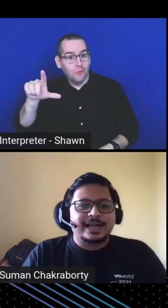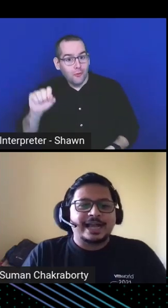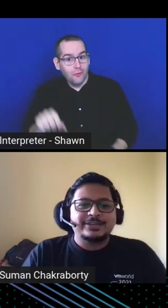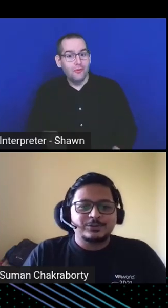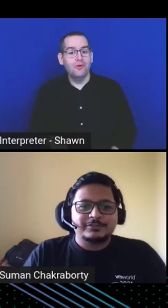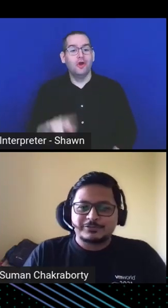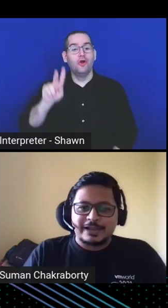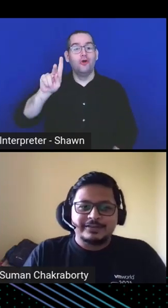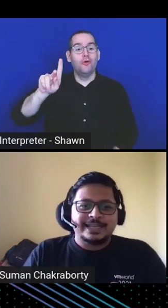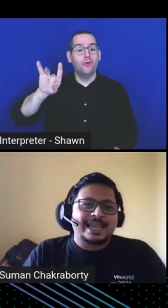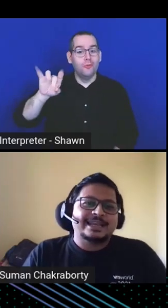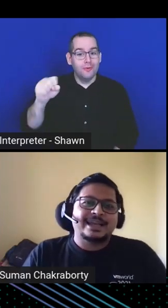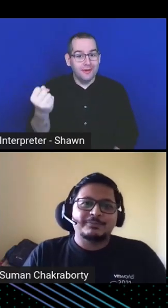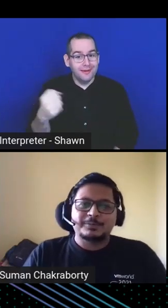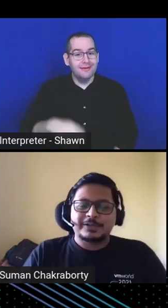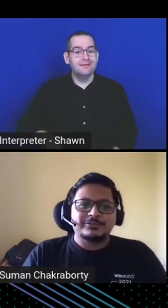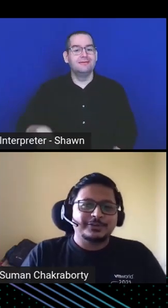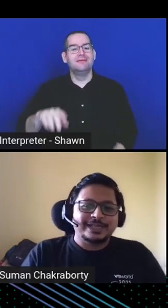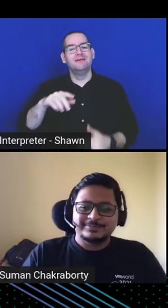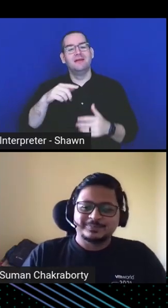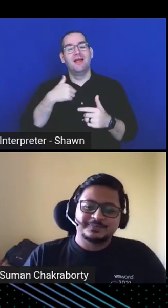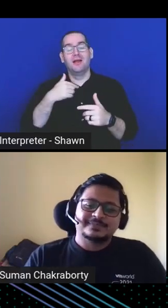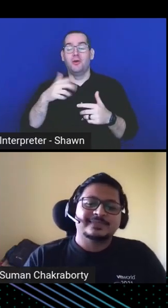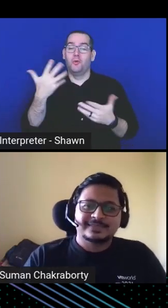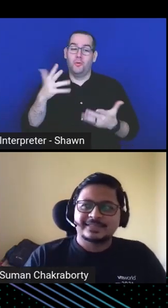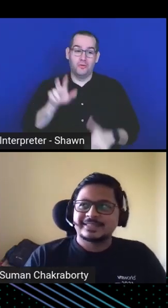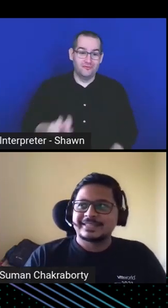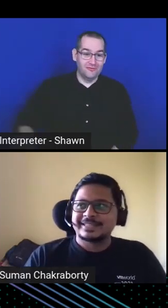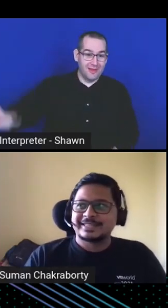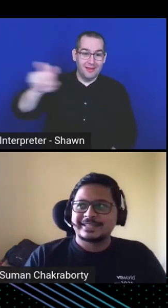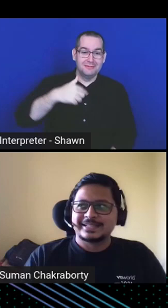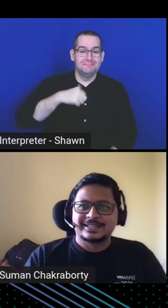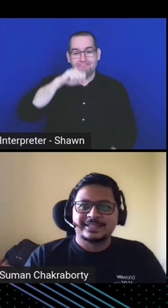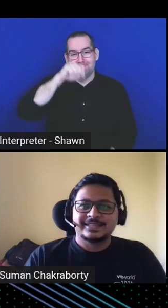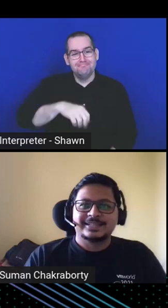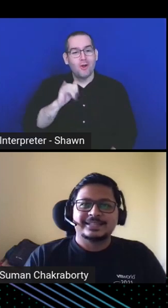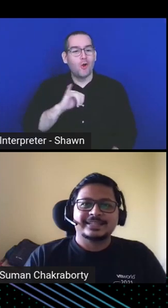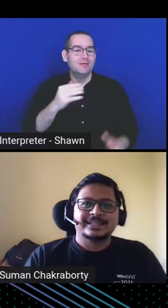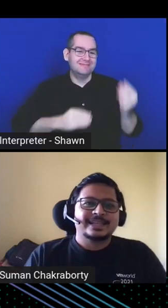my work, I do love traveling, and I'm a big foodie.